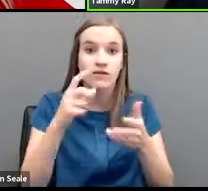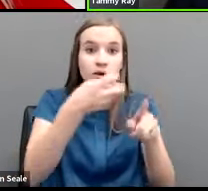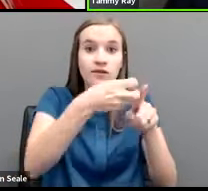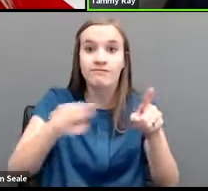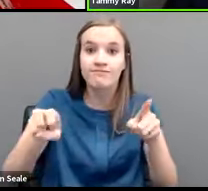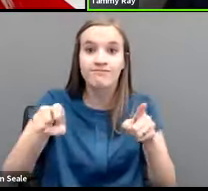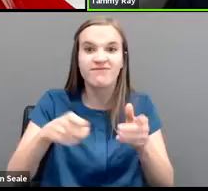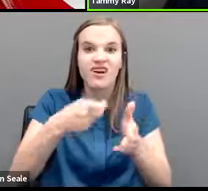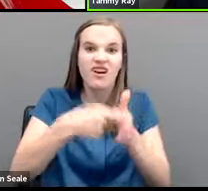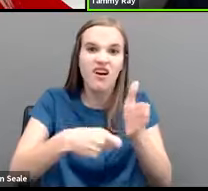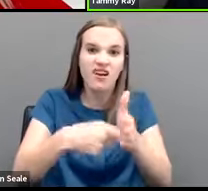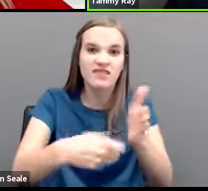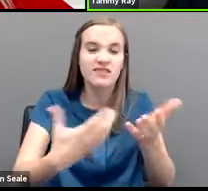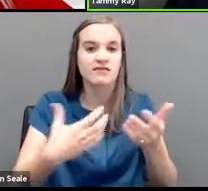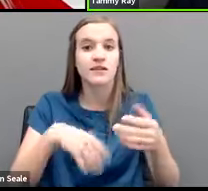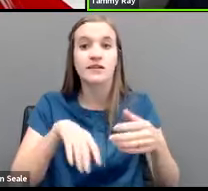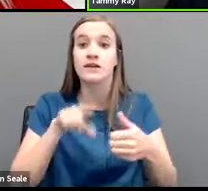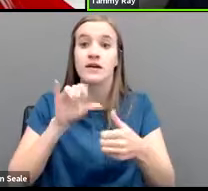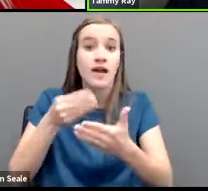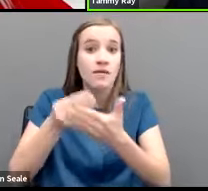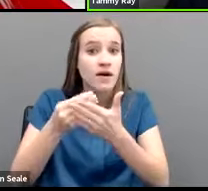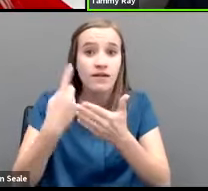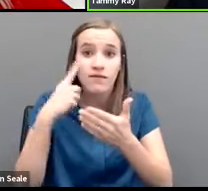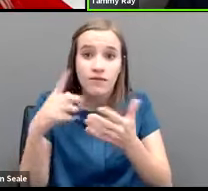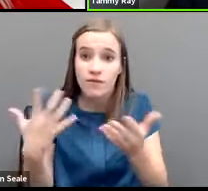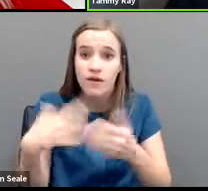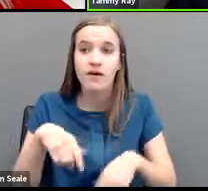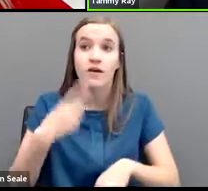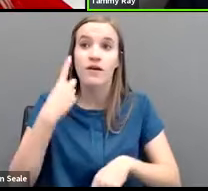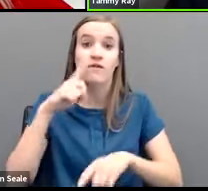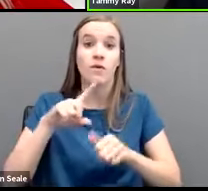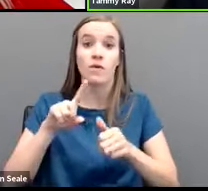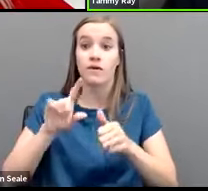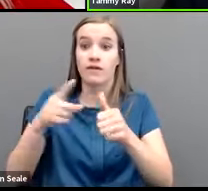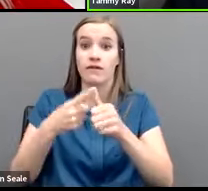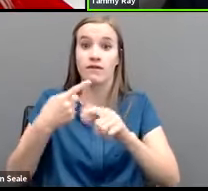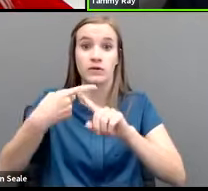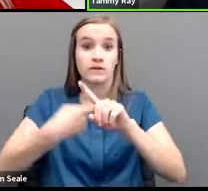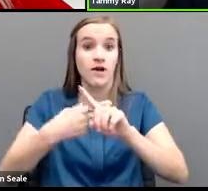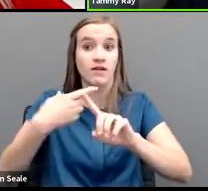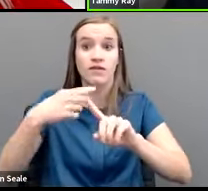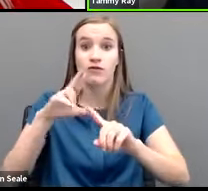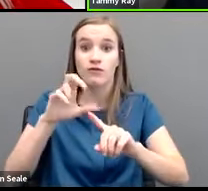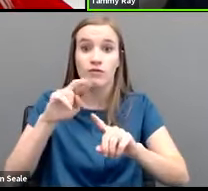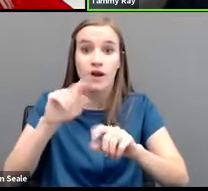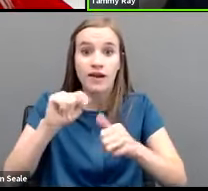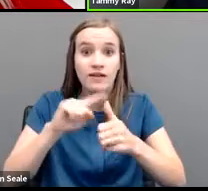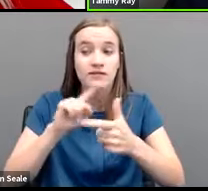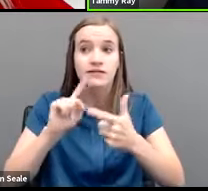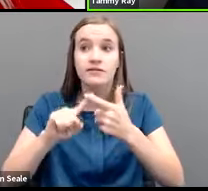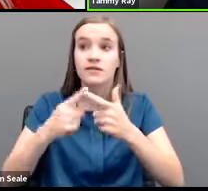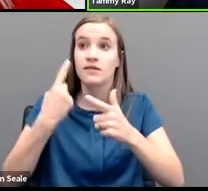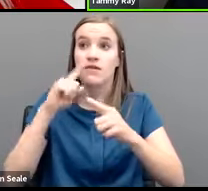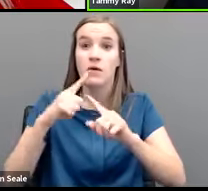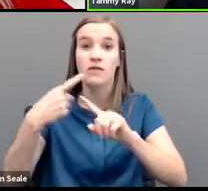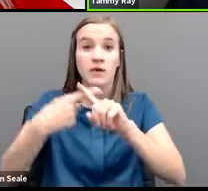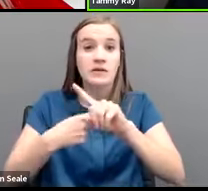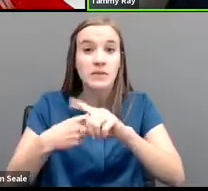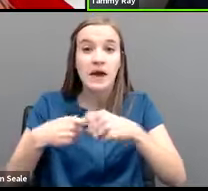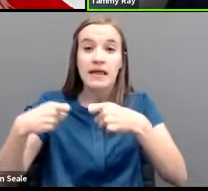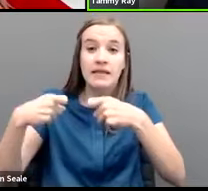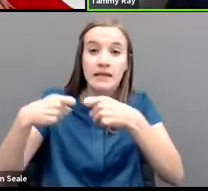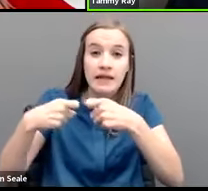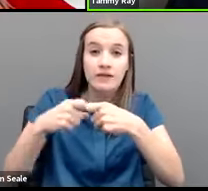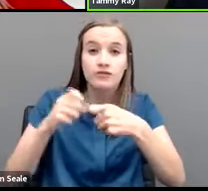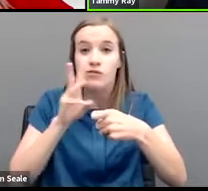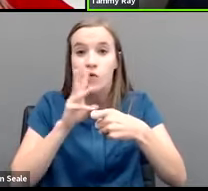month's rent, deposits, first month's utilities. They also can get $100 worth of groceries before